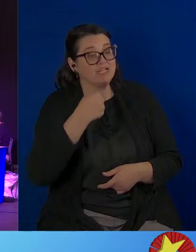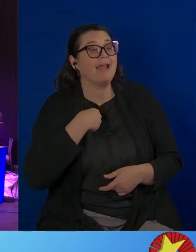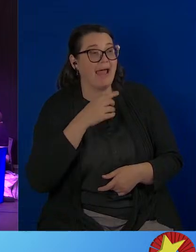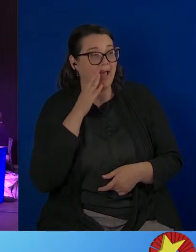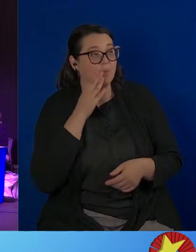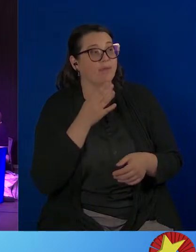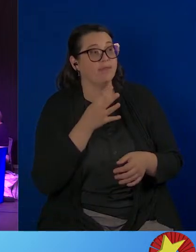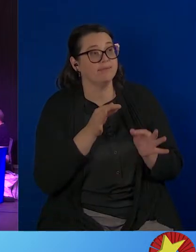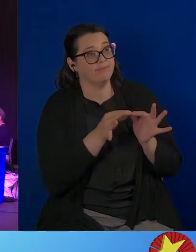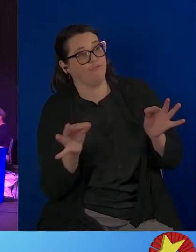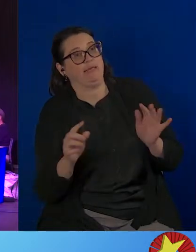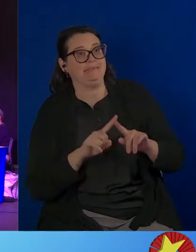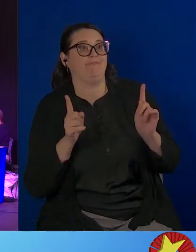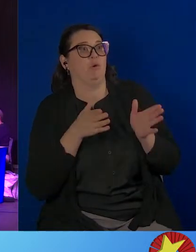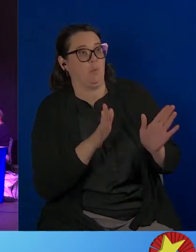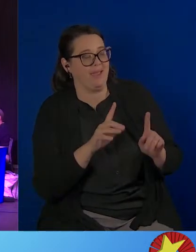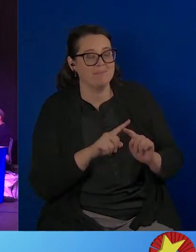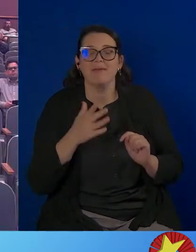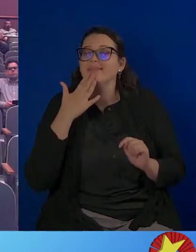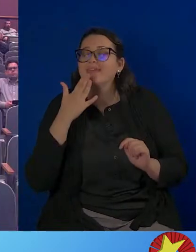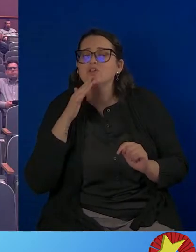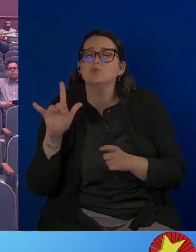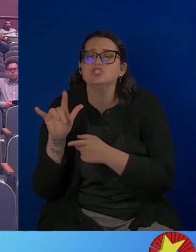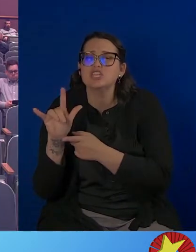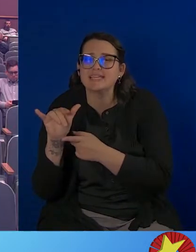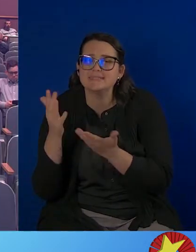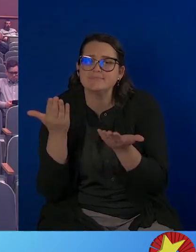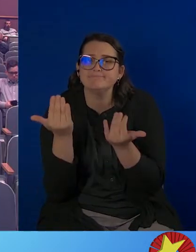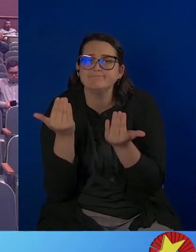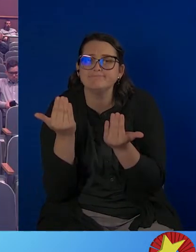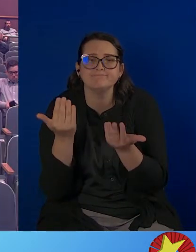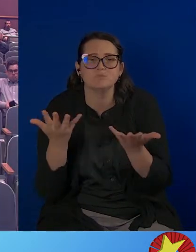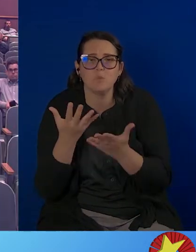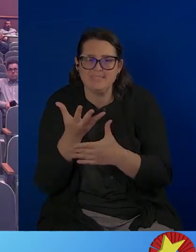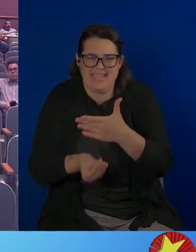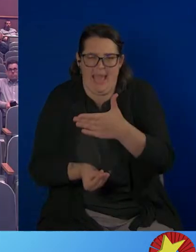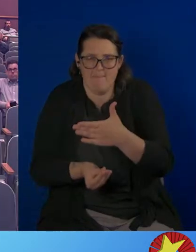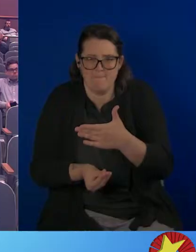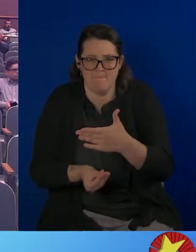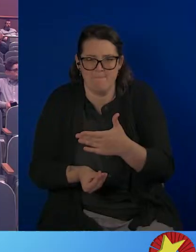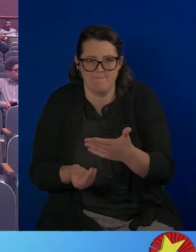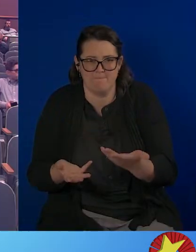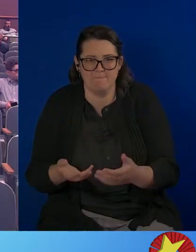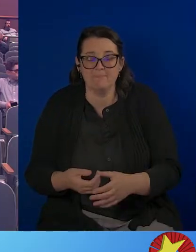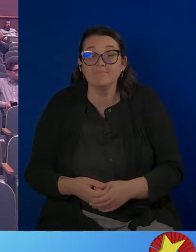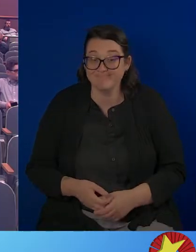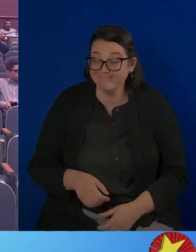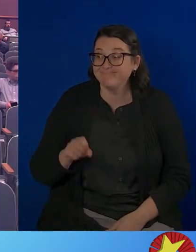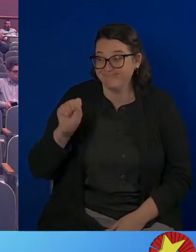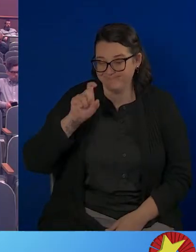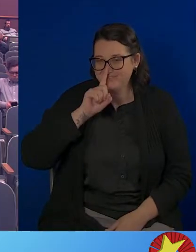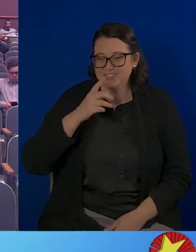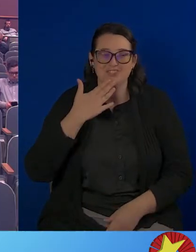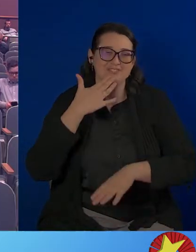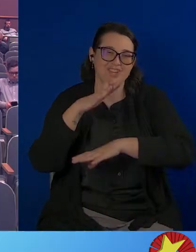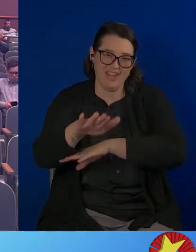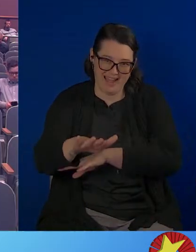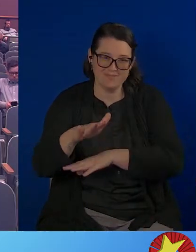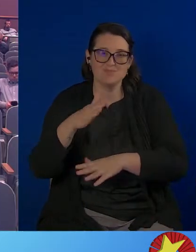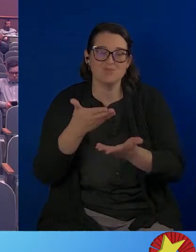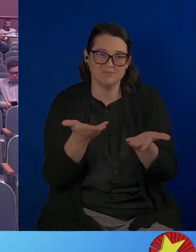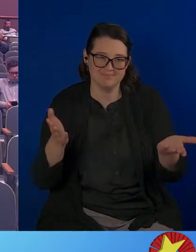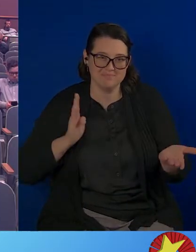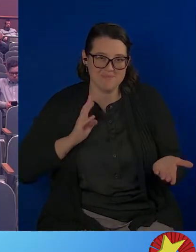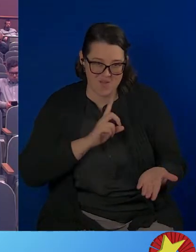it. But thanks, Jason. So tell me how this is, what's the gap? What's the gap going there? Sure, and good afternoon, board. And